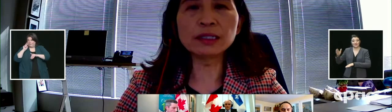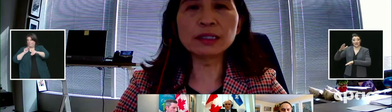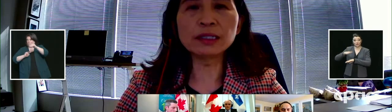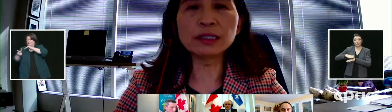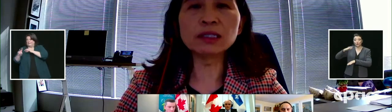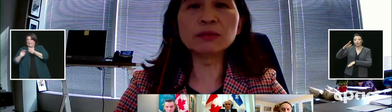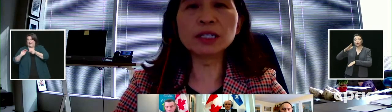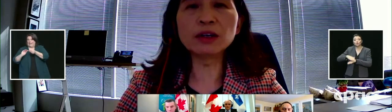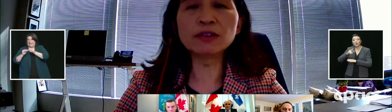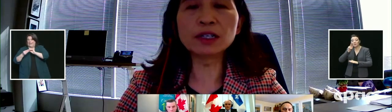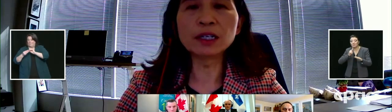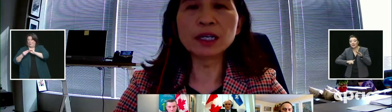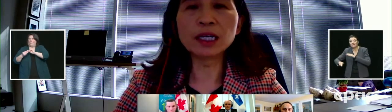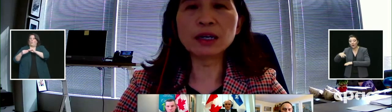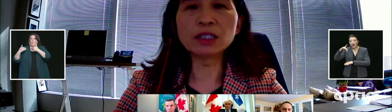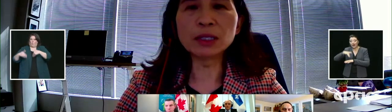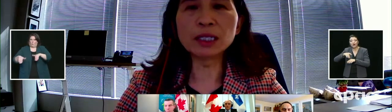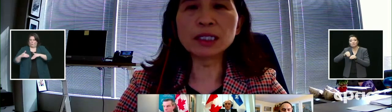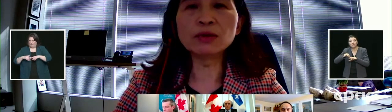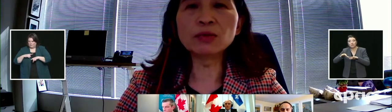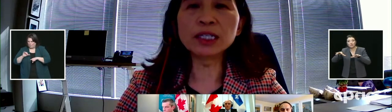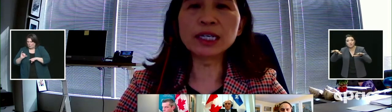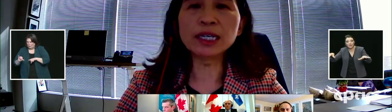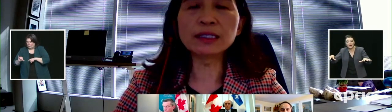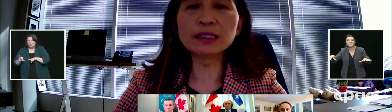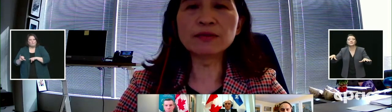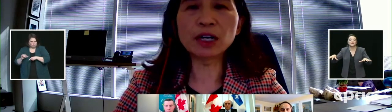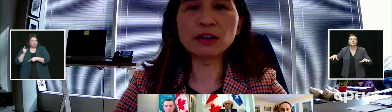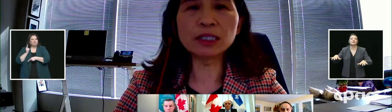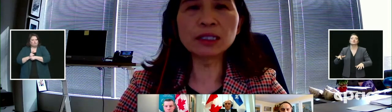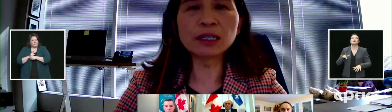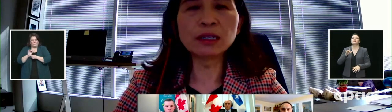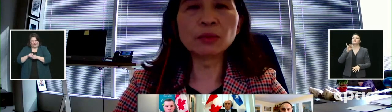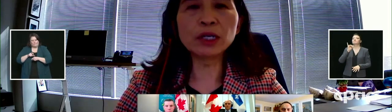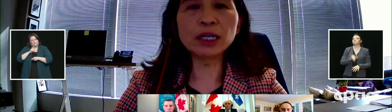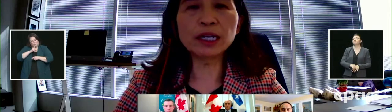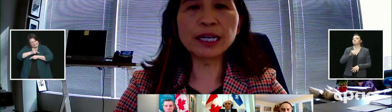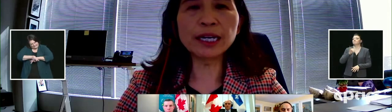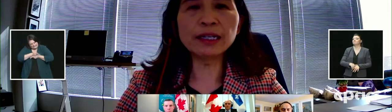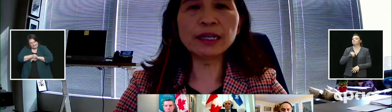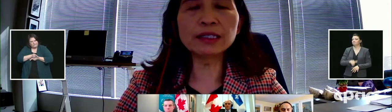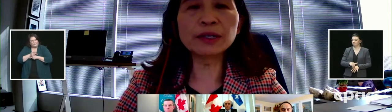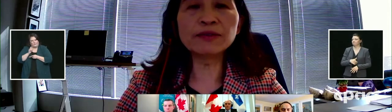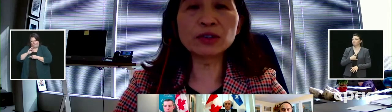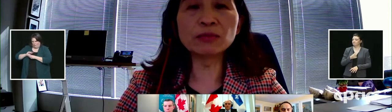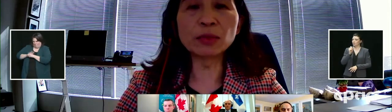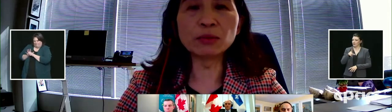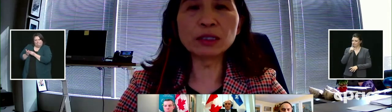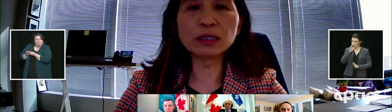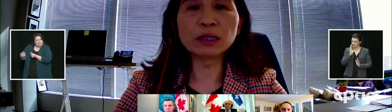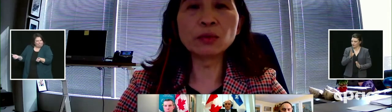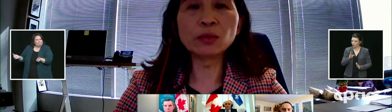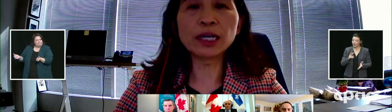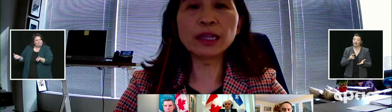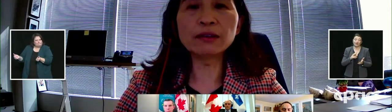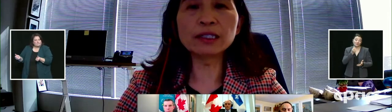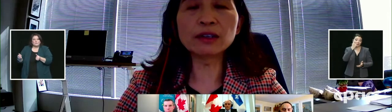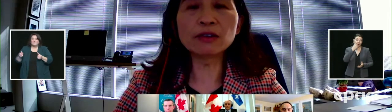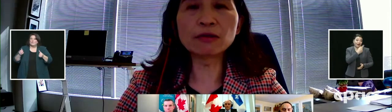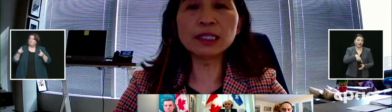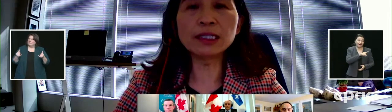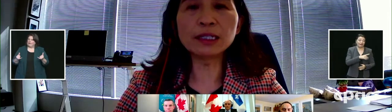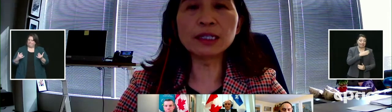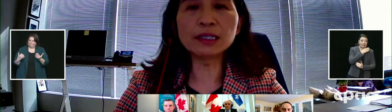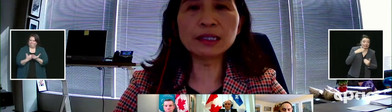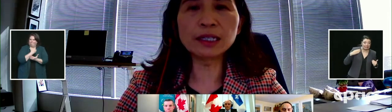and want this to be over and ultimately to win against this virus. But we are again at a pivotal moment where there is a